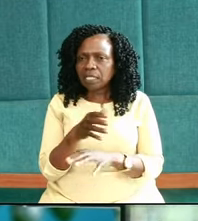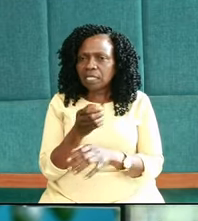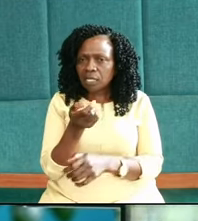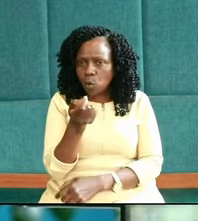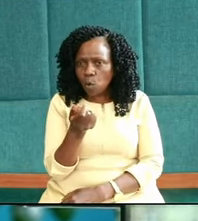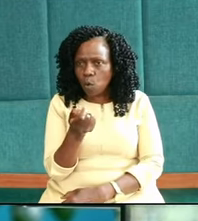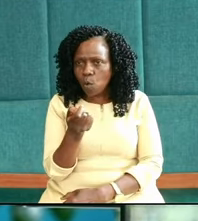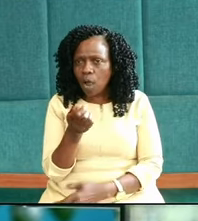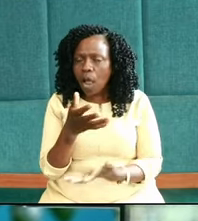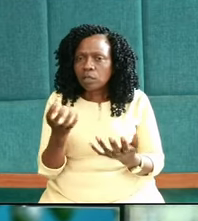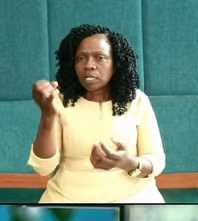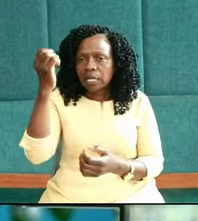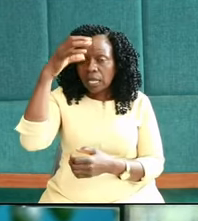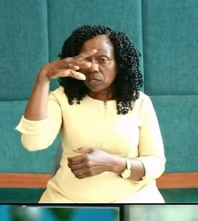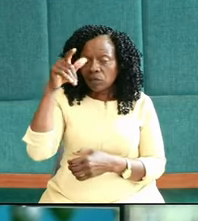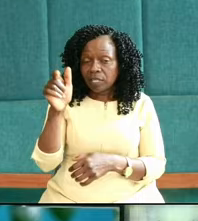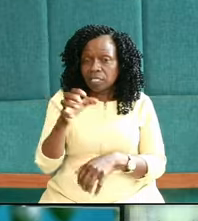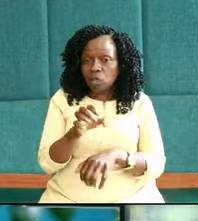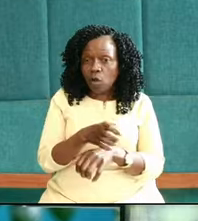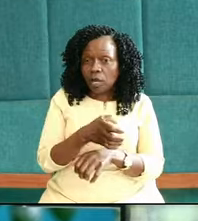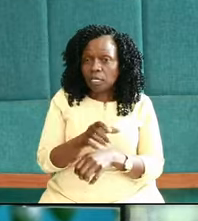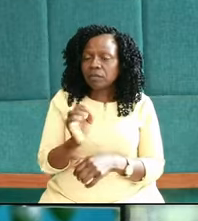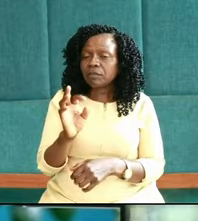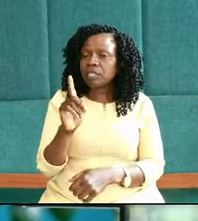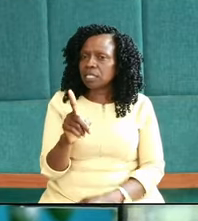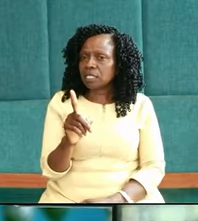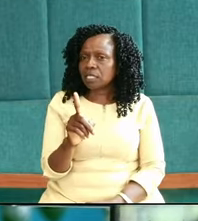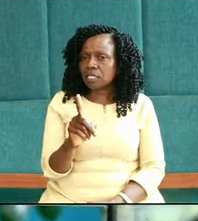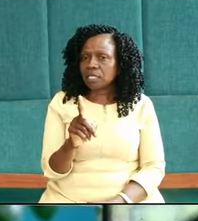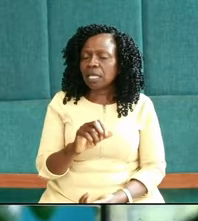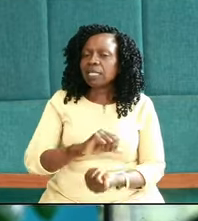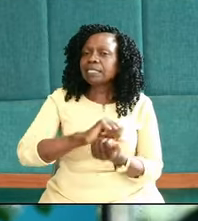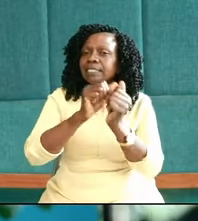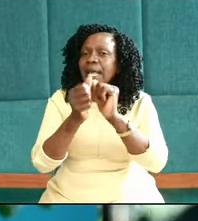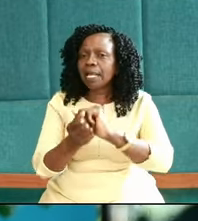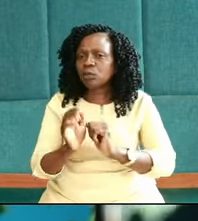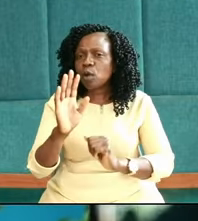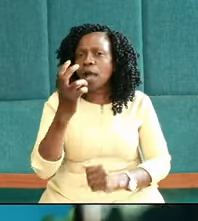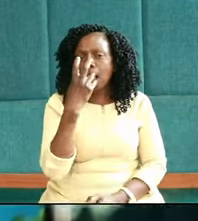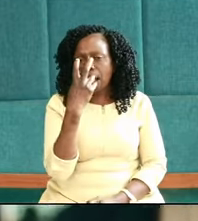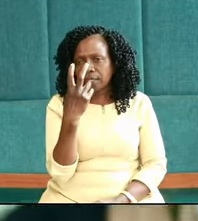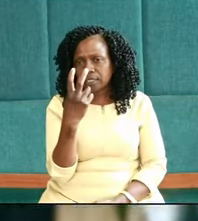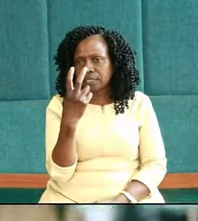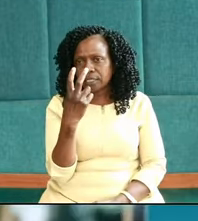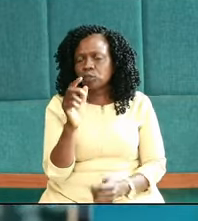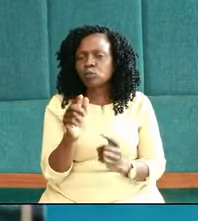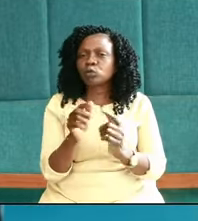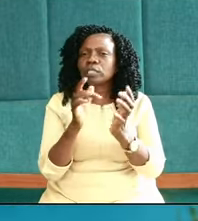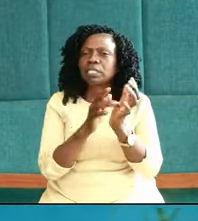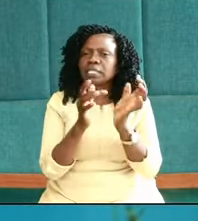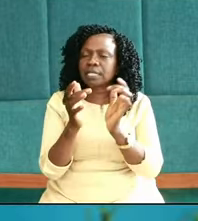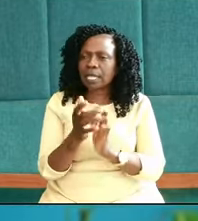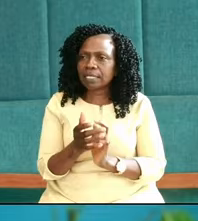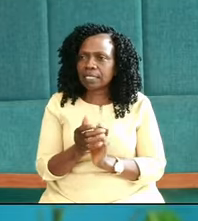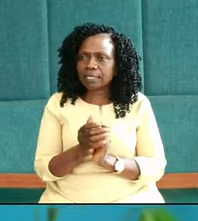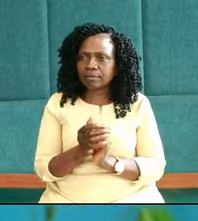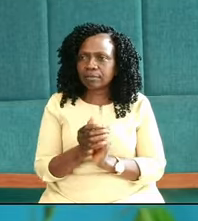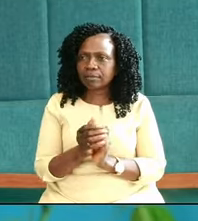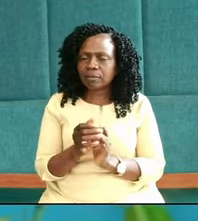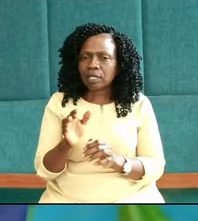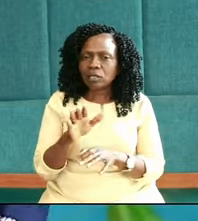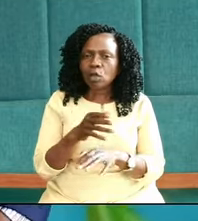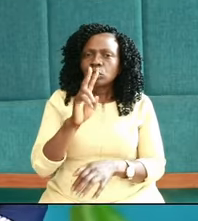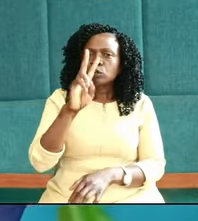the writing of that chorus of it, turn your eyes upon Jesus.